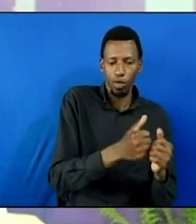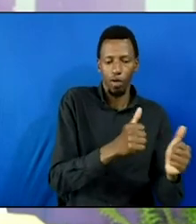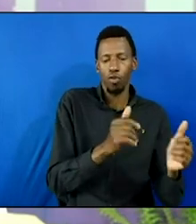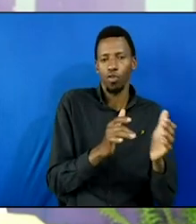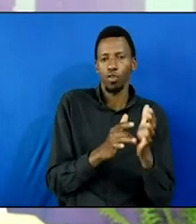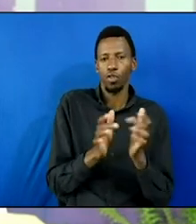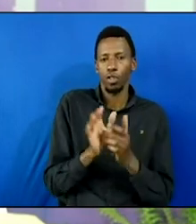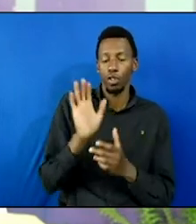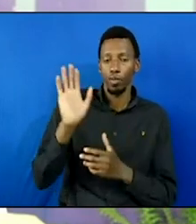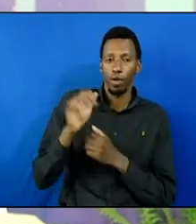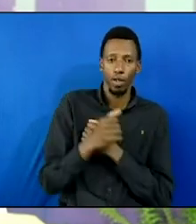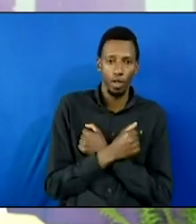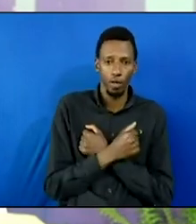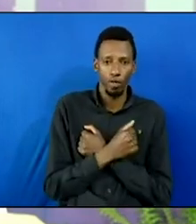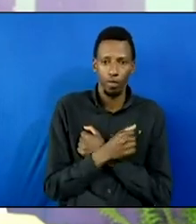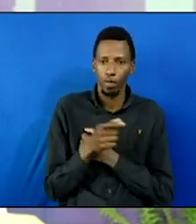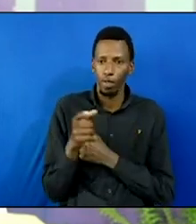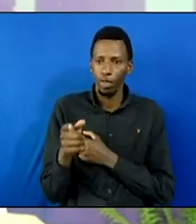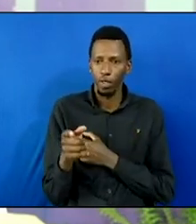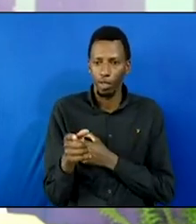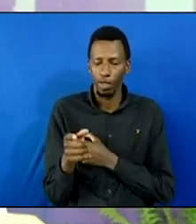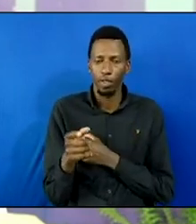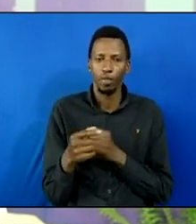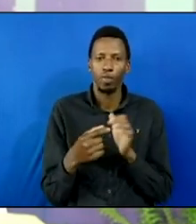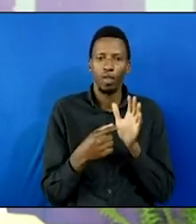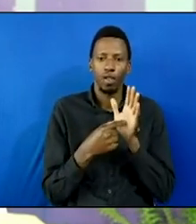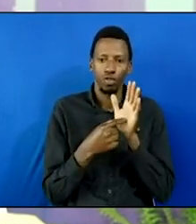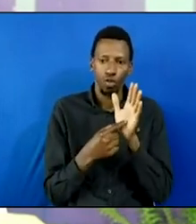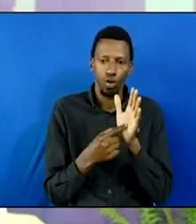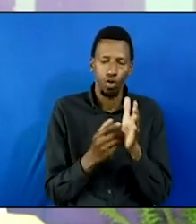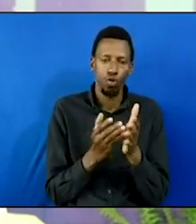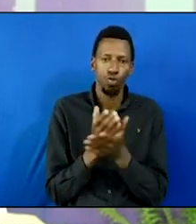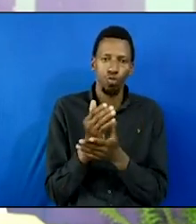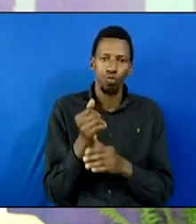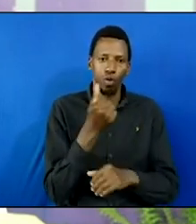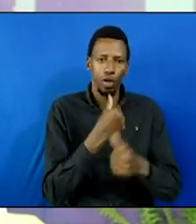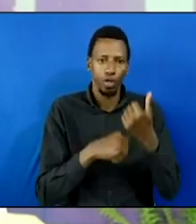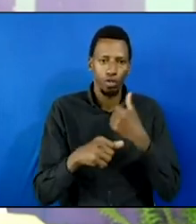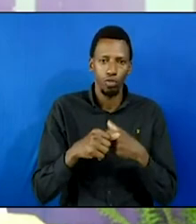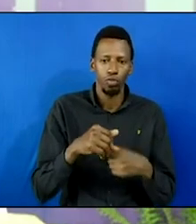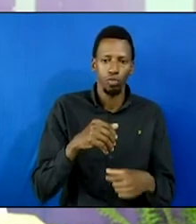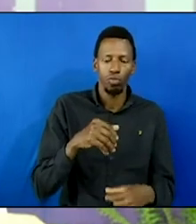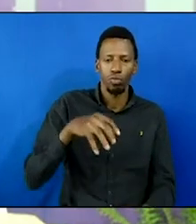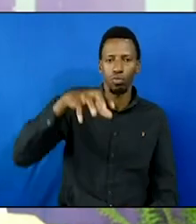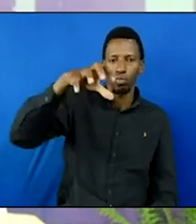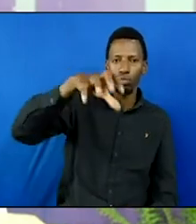demonstrated by the action of Zacchaeus,